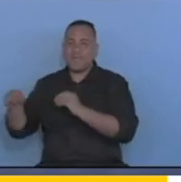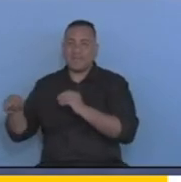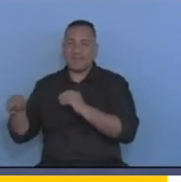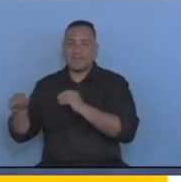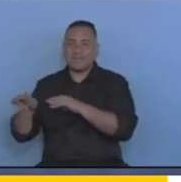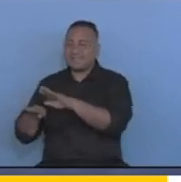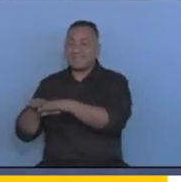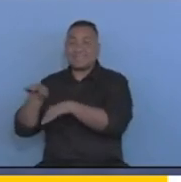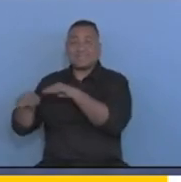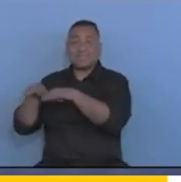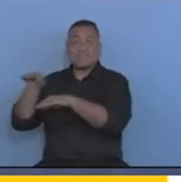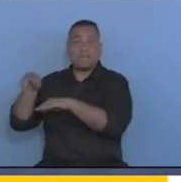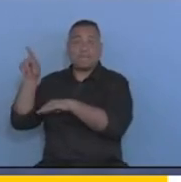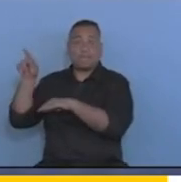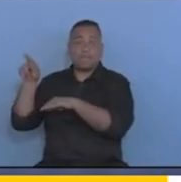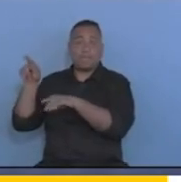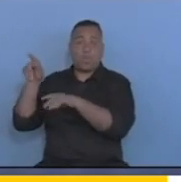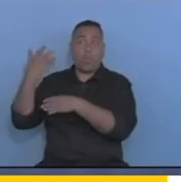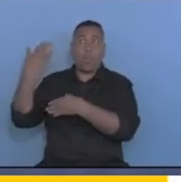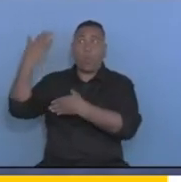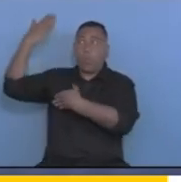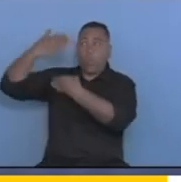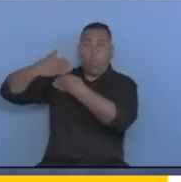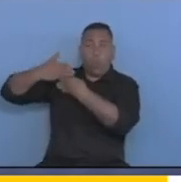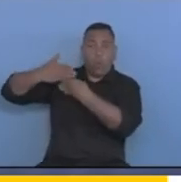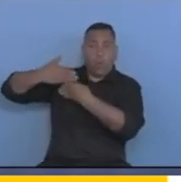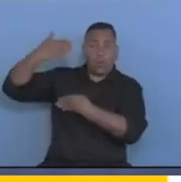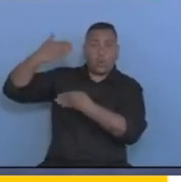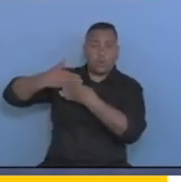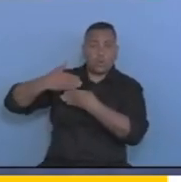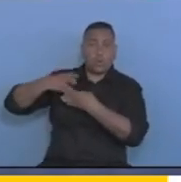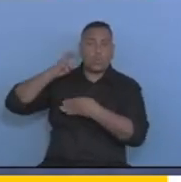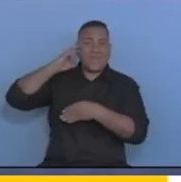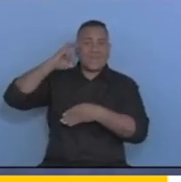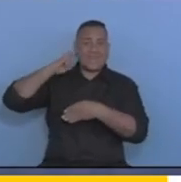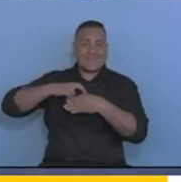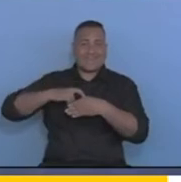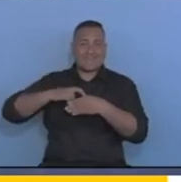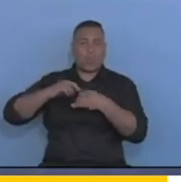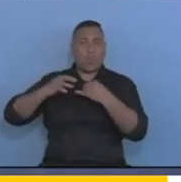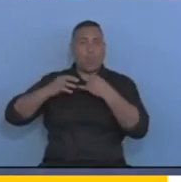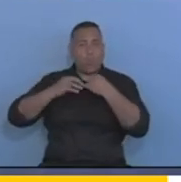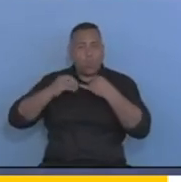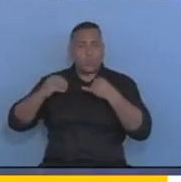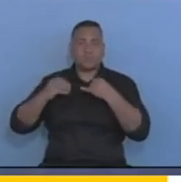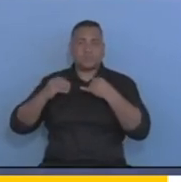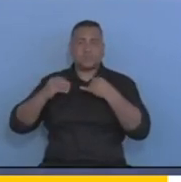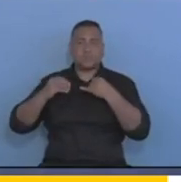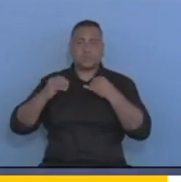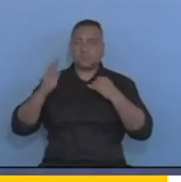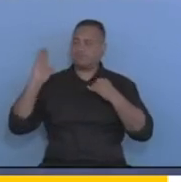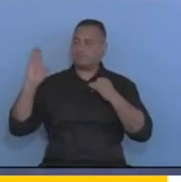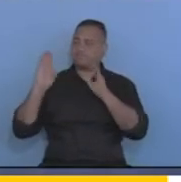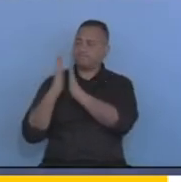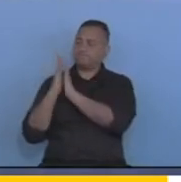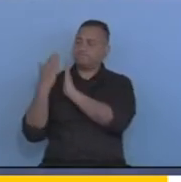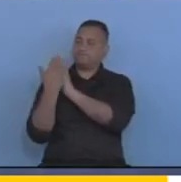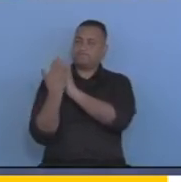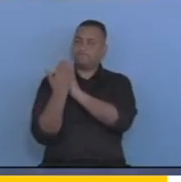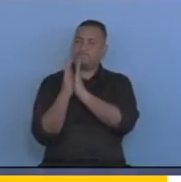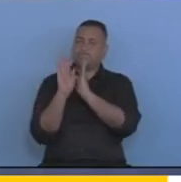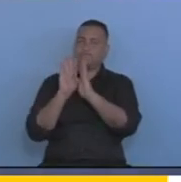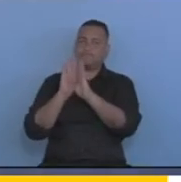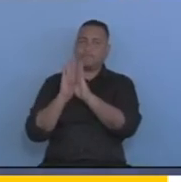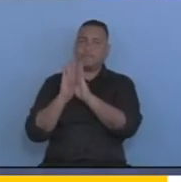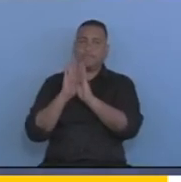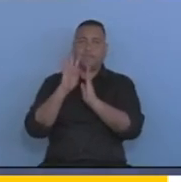the walls that's going on, you will need the mold. So that mold is called formwork. So that is one of the